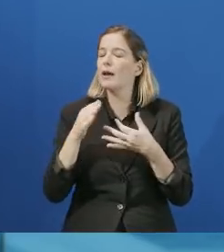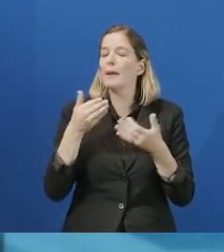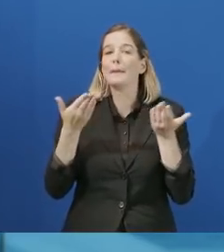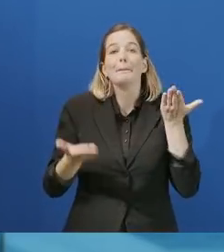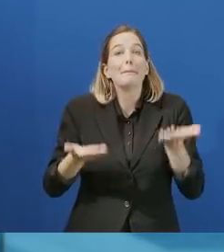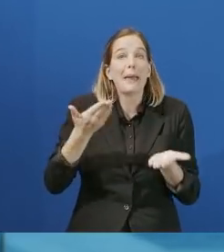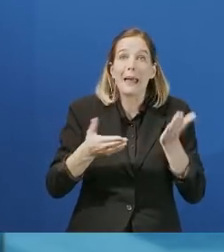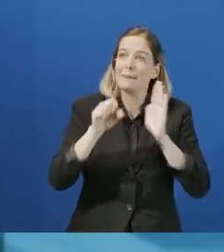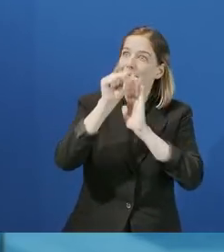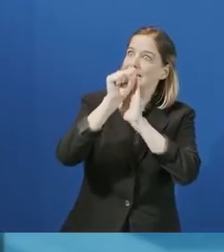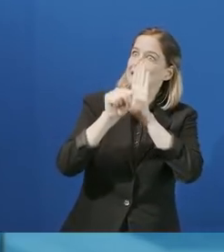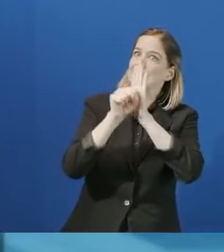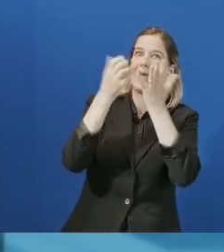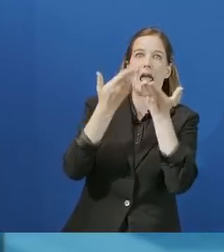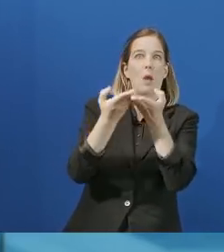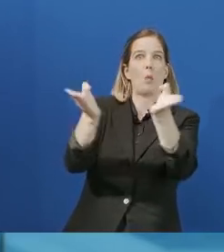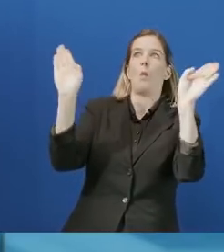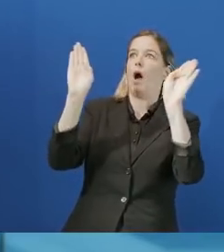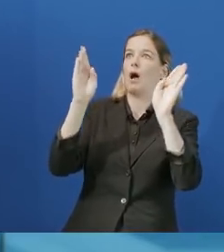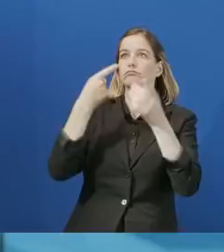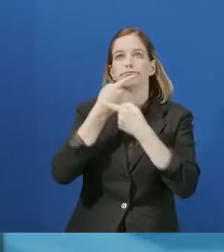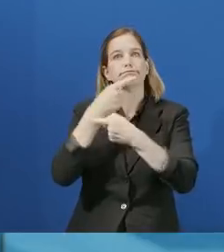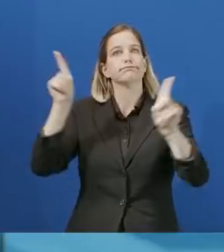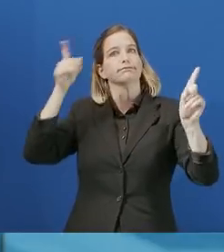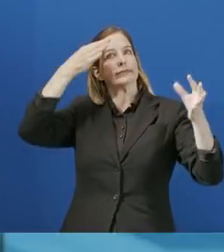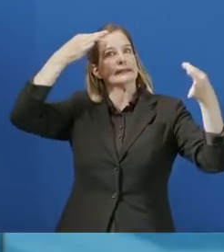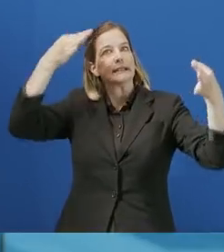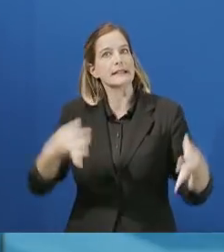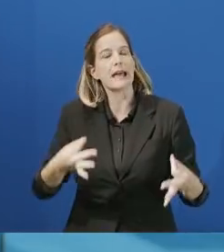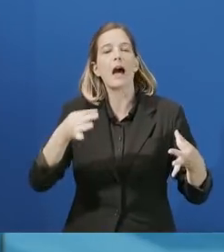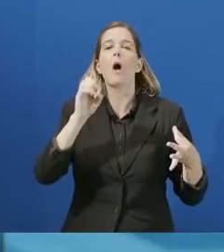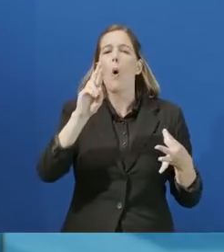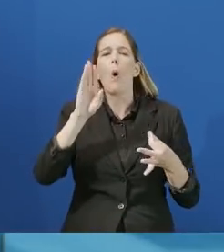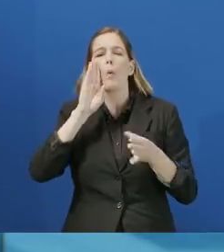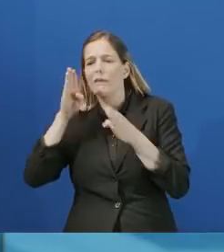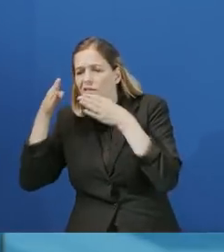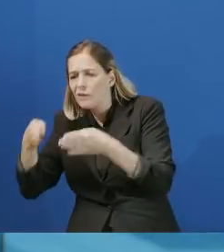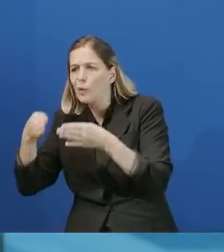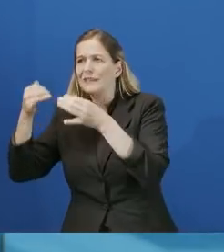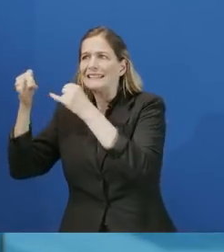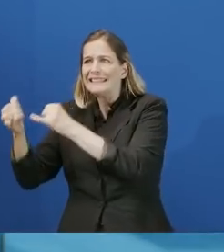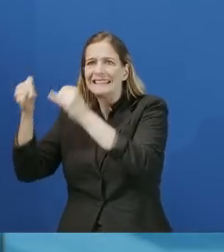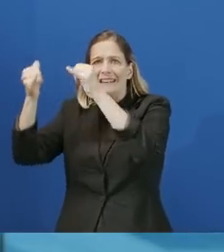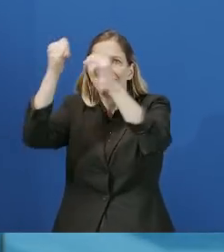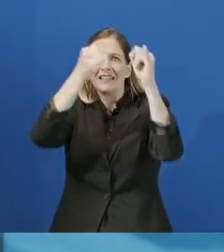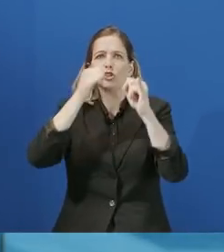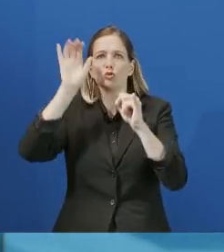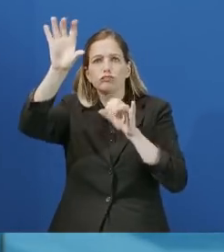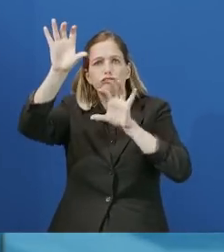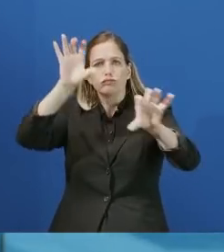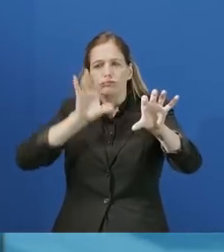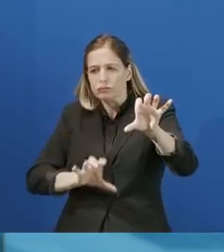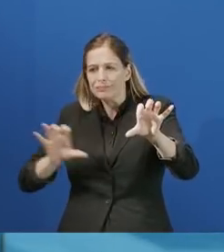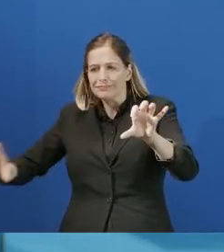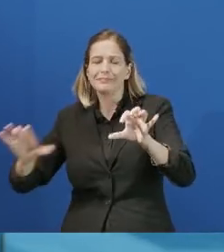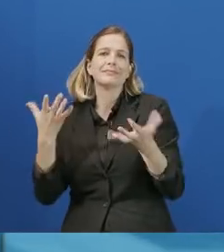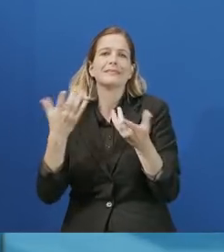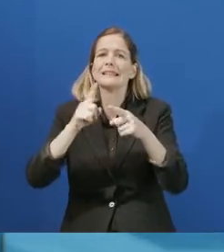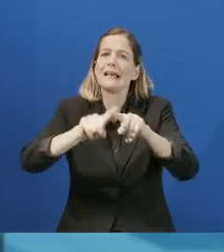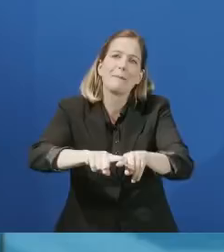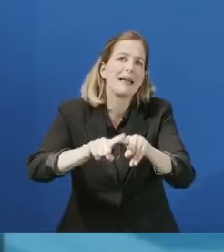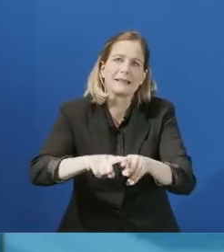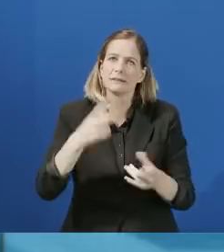came first and was most responsible. To make it clear, in the city of Tucson, if